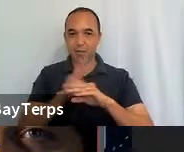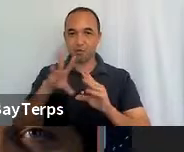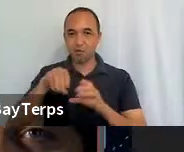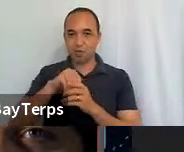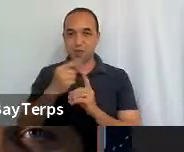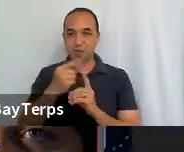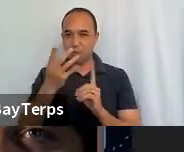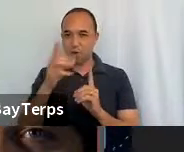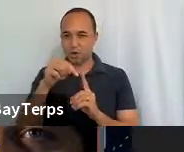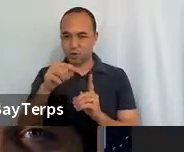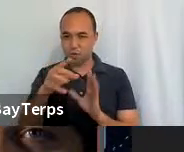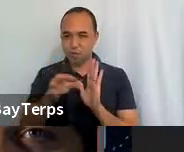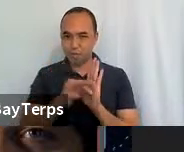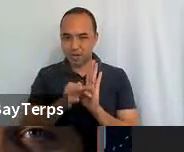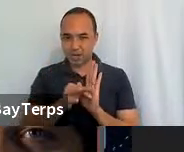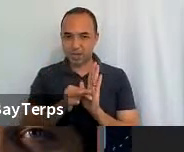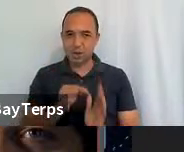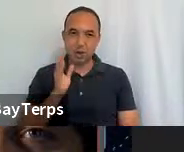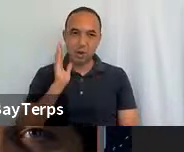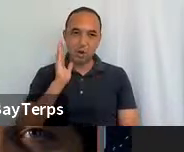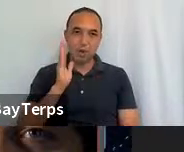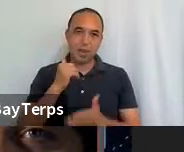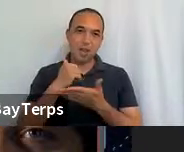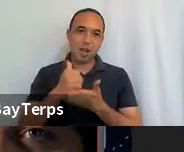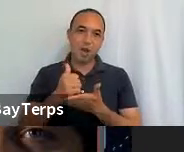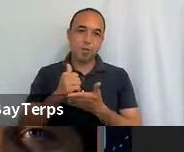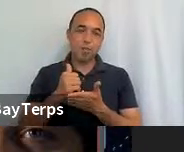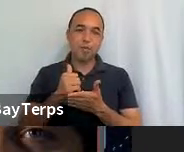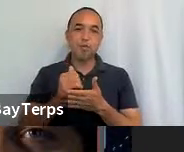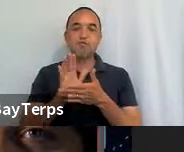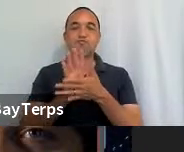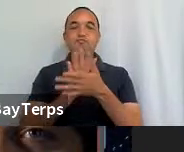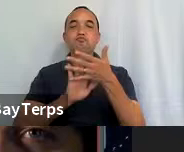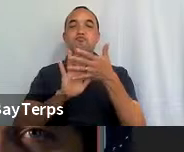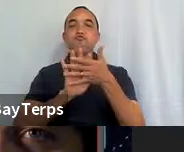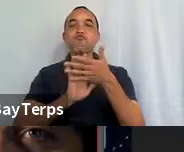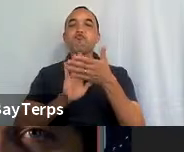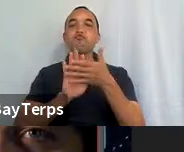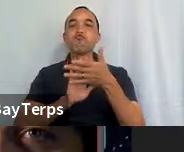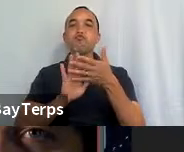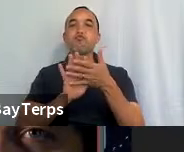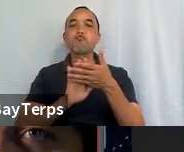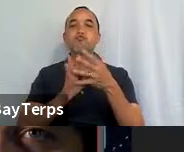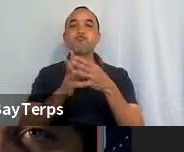selection. So it will just kind of help blend those two areas a little bit.